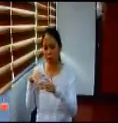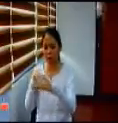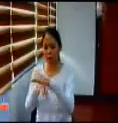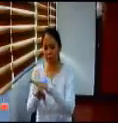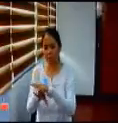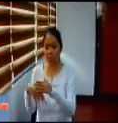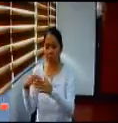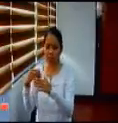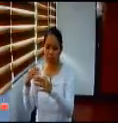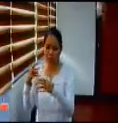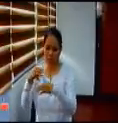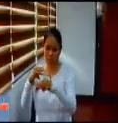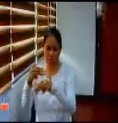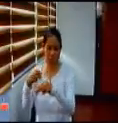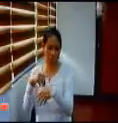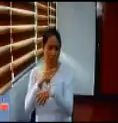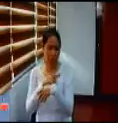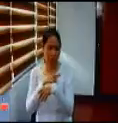road